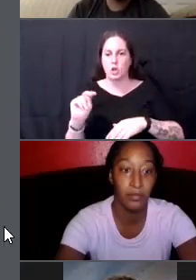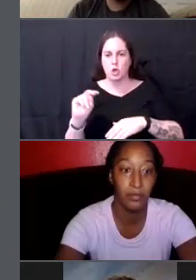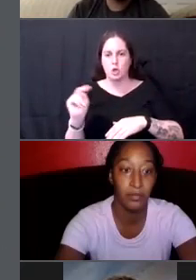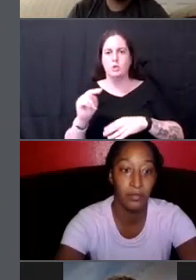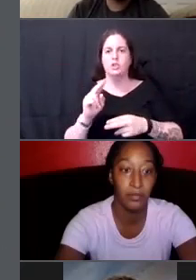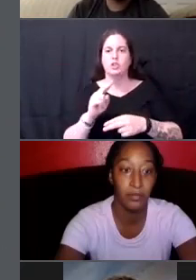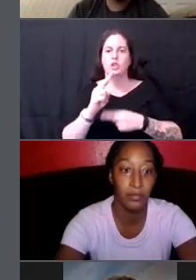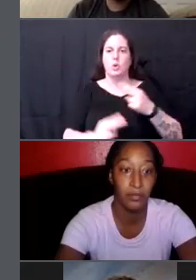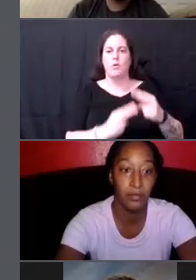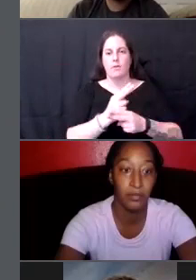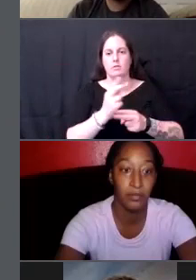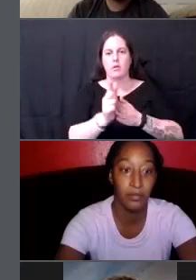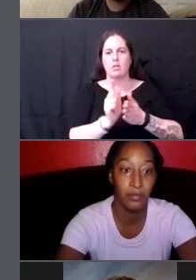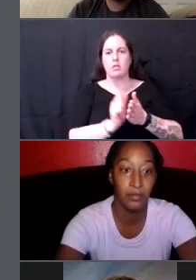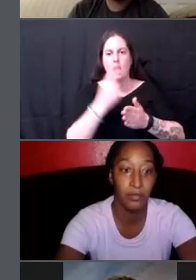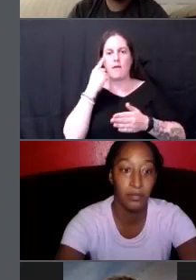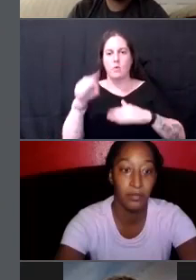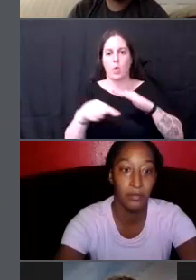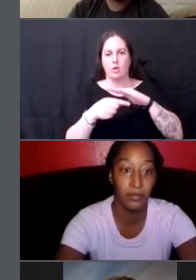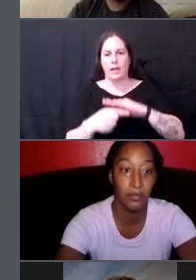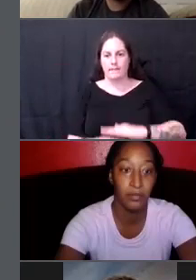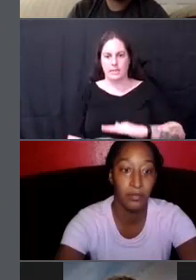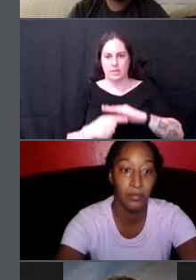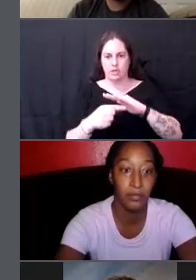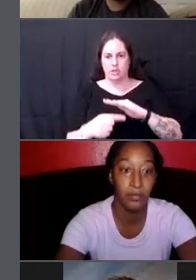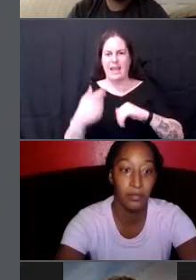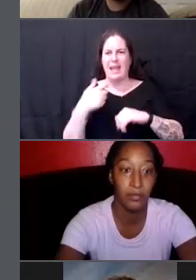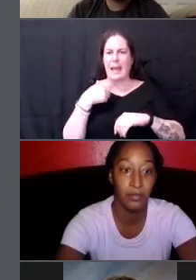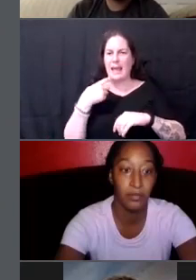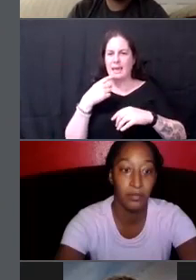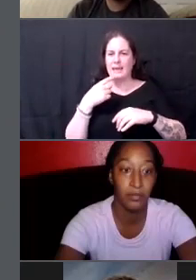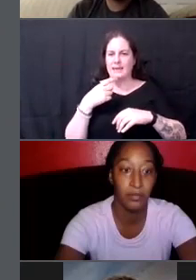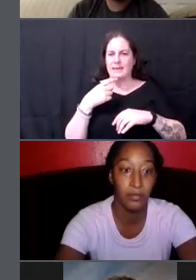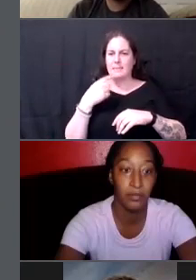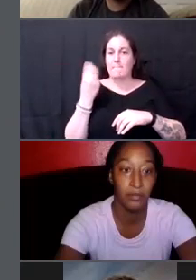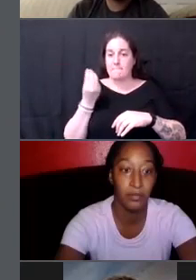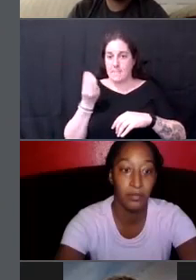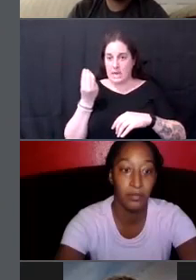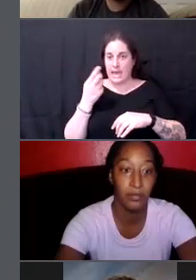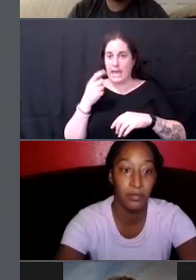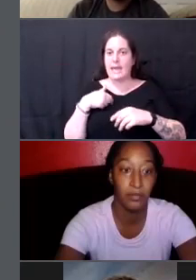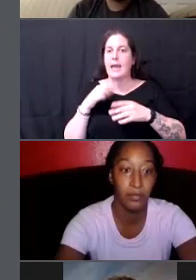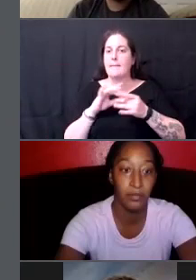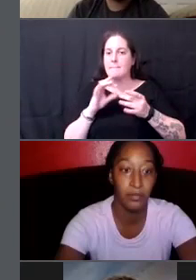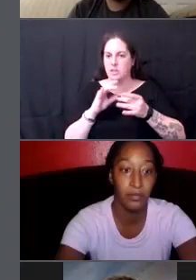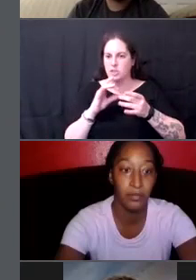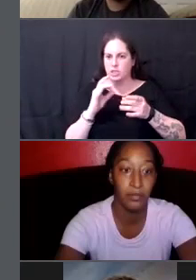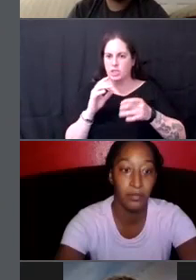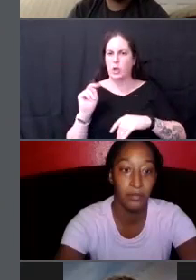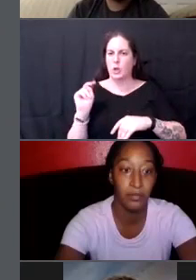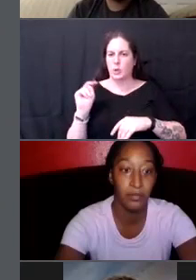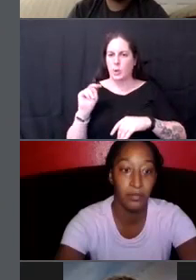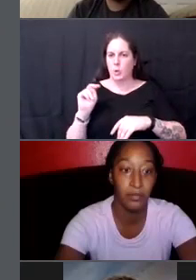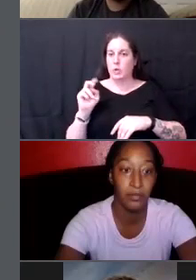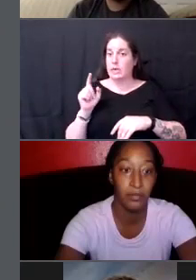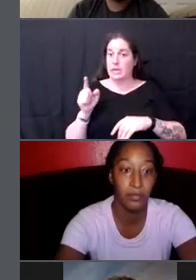So as I mentioned on Monday, Newton did this groundbreaking work,